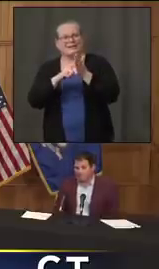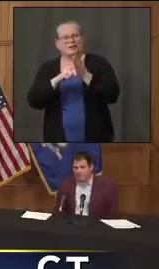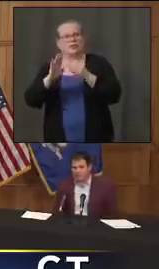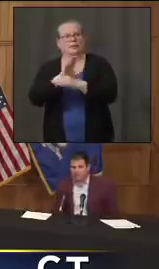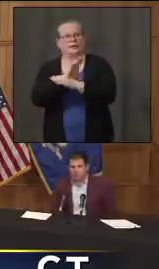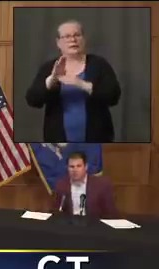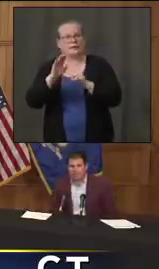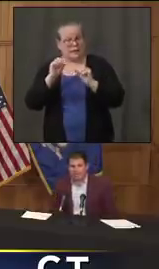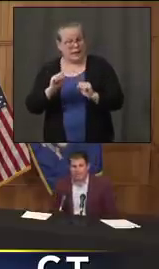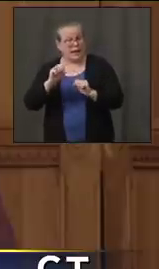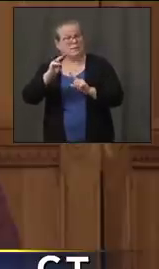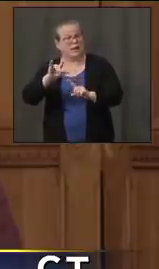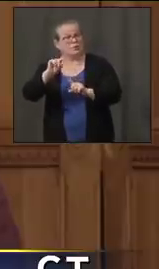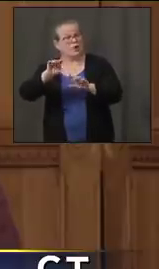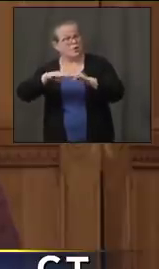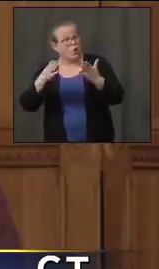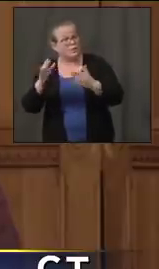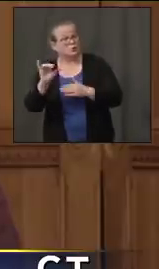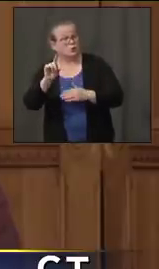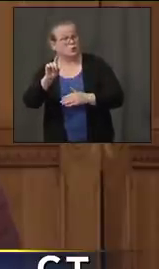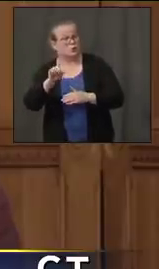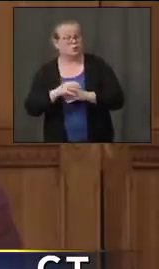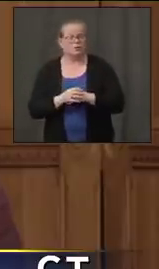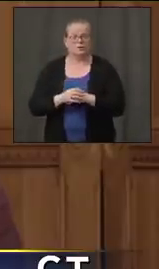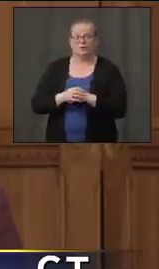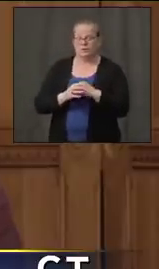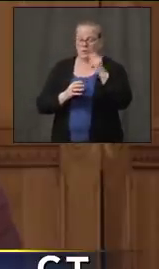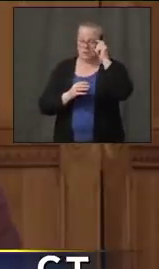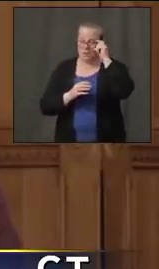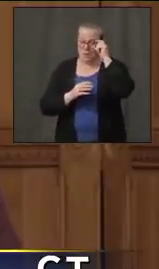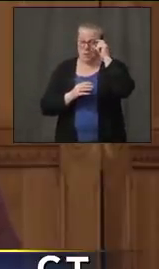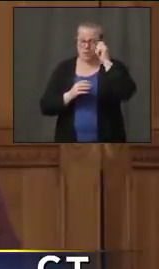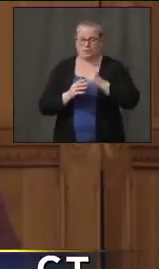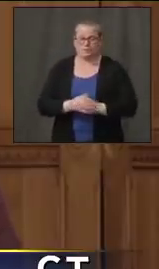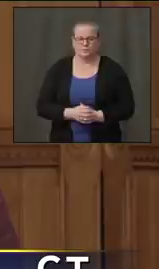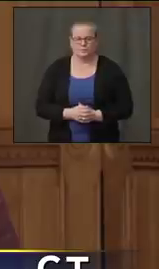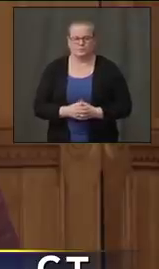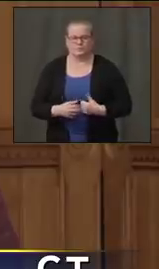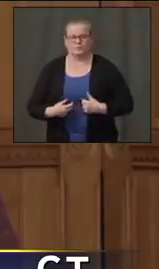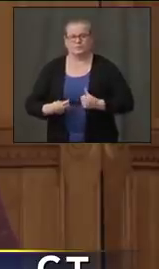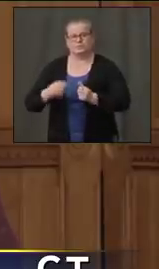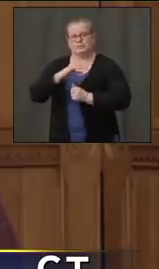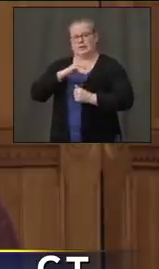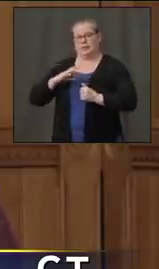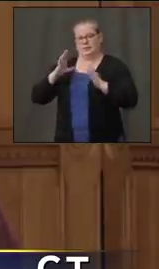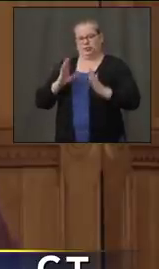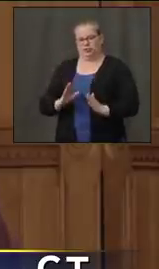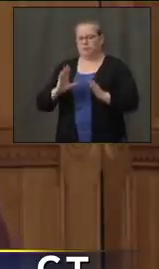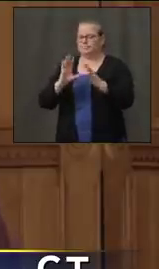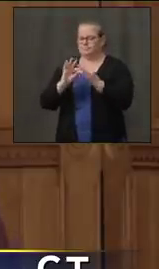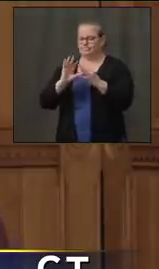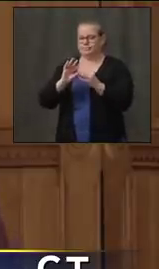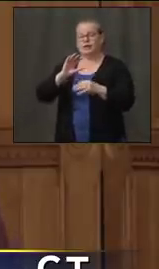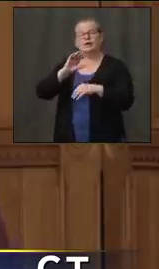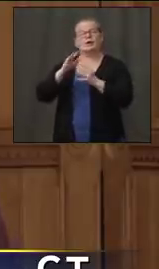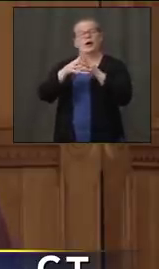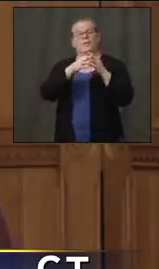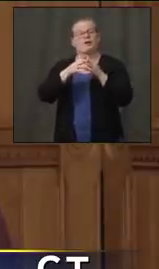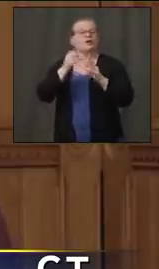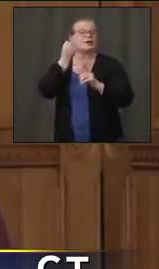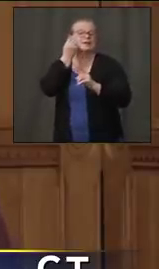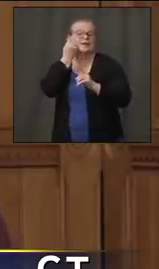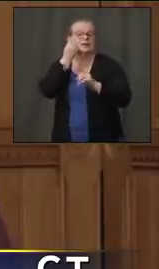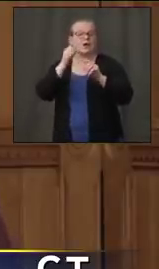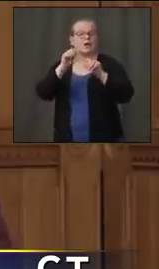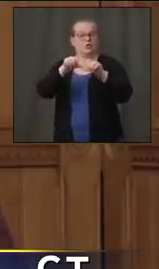to take both those. So the American Dental Association, I believe earlier this week, put out guidelines for they called it a toolkit to